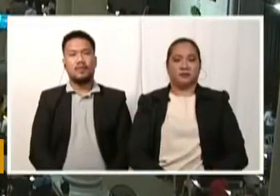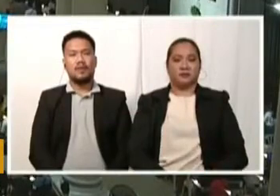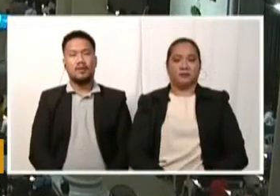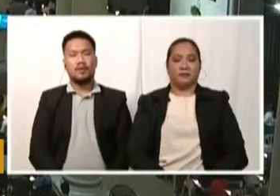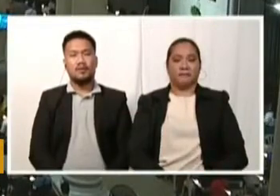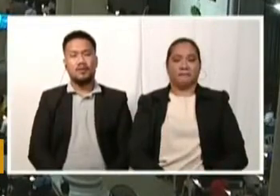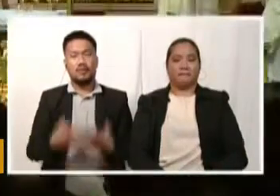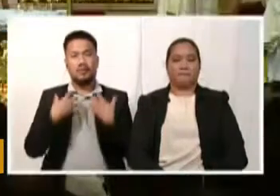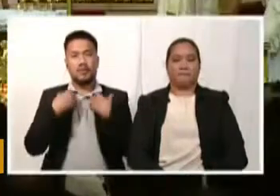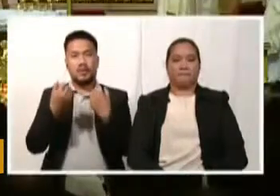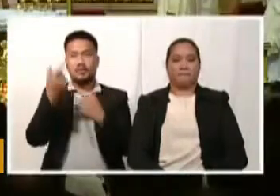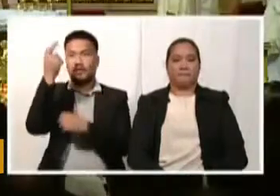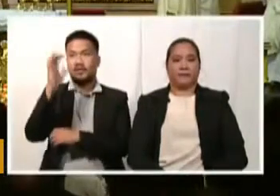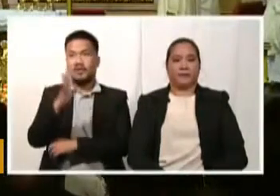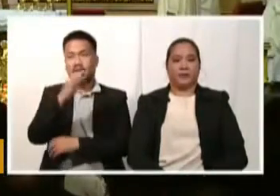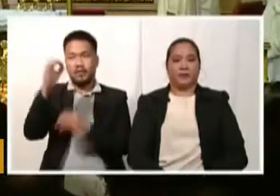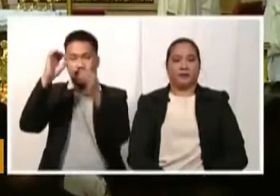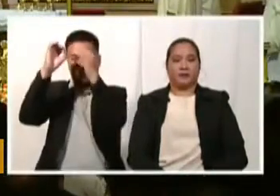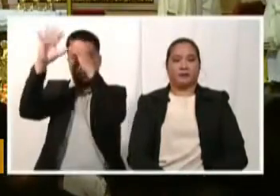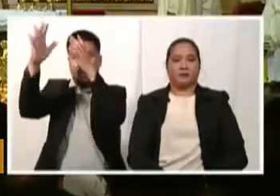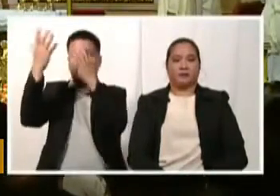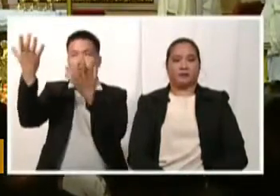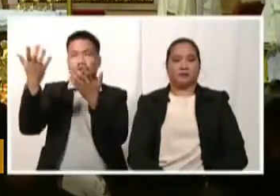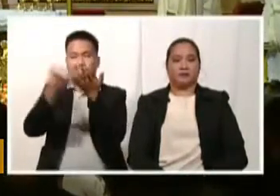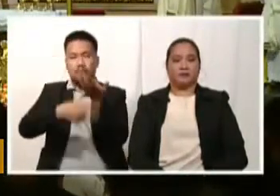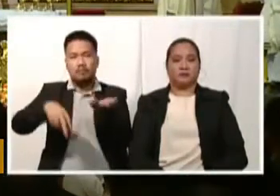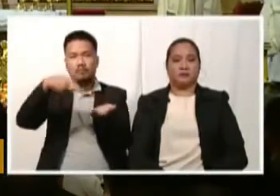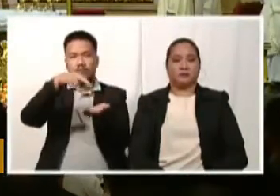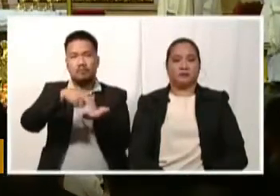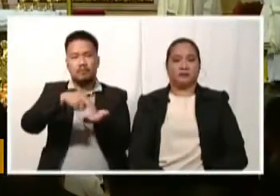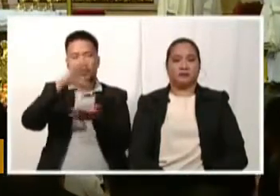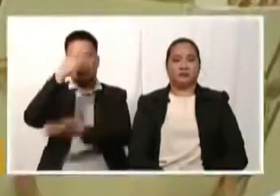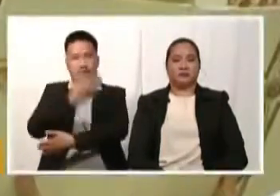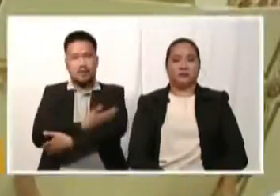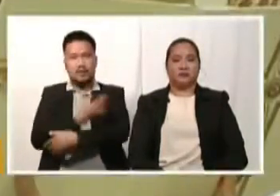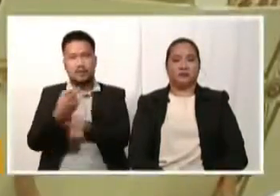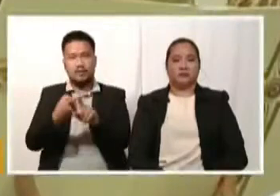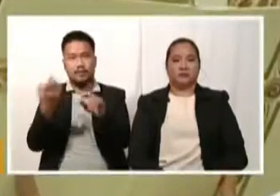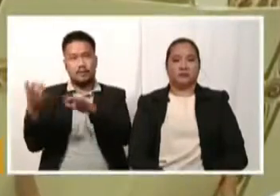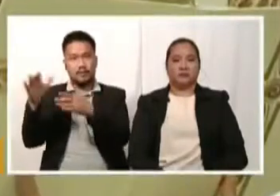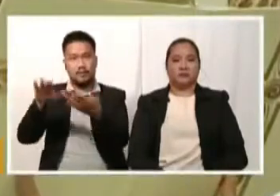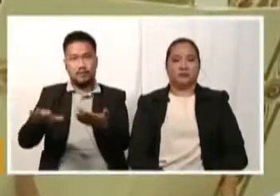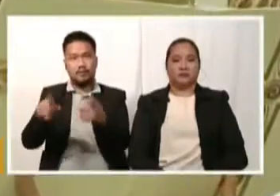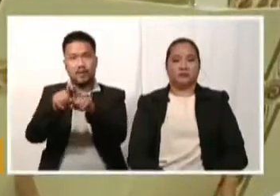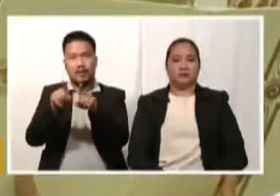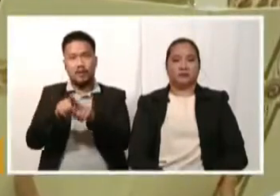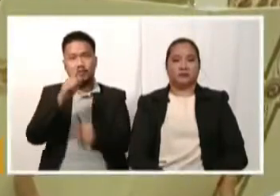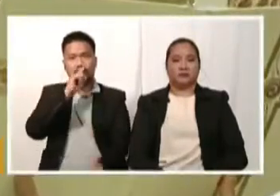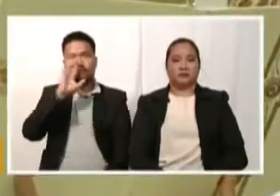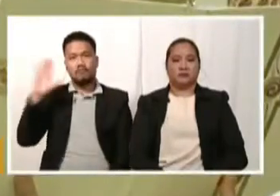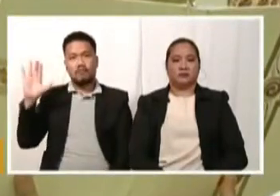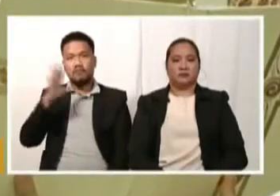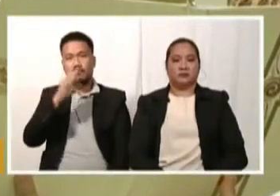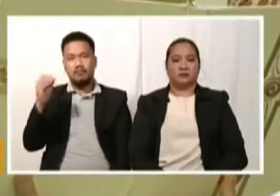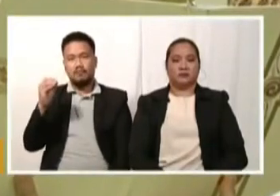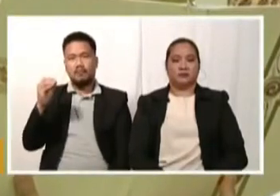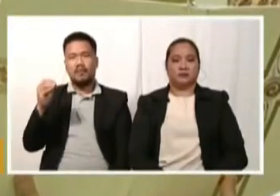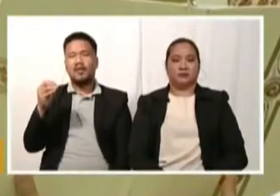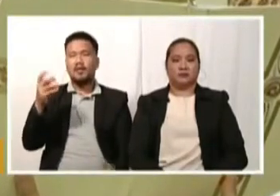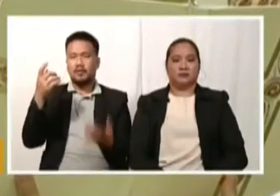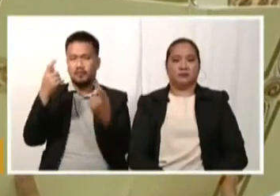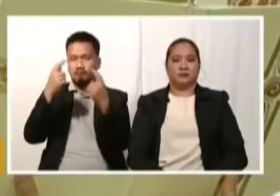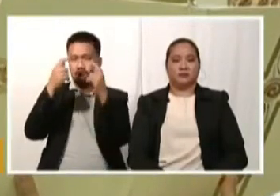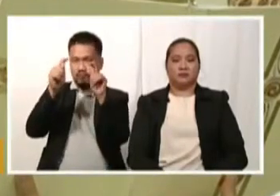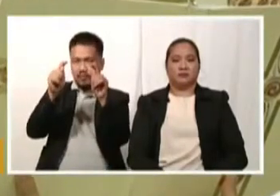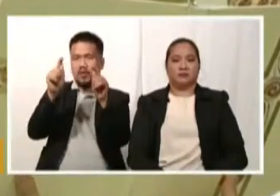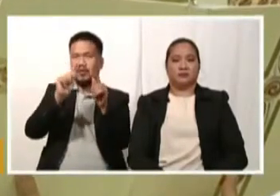All-powerful God and Father, you raised your Son from the dead as a promise and foretaste of what is